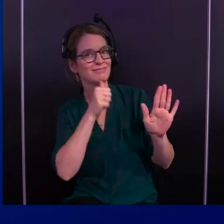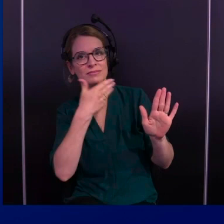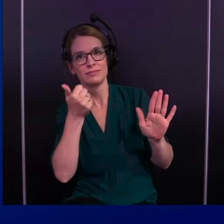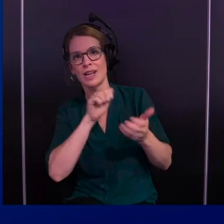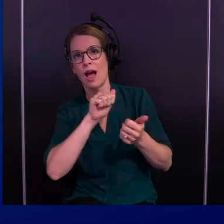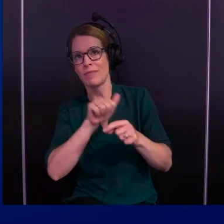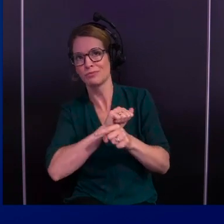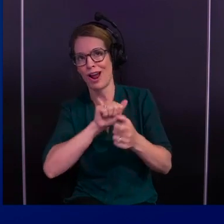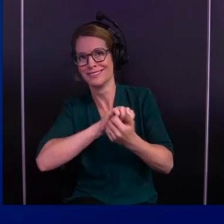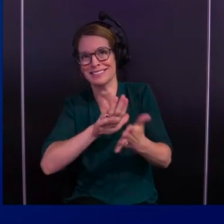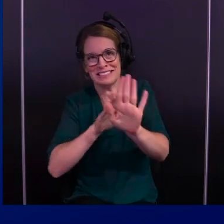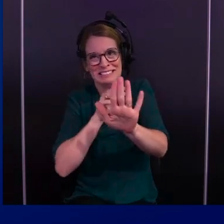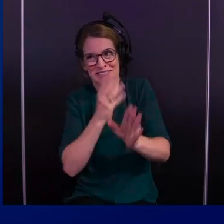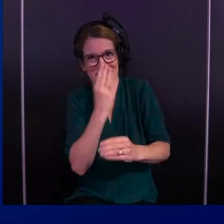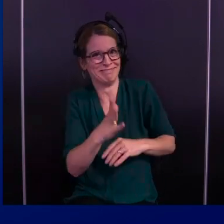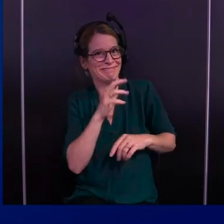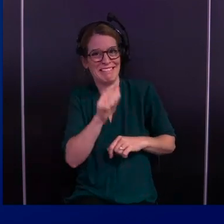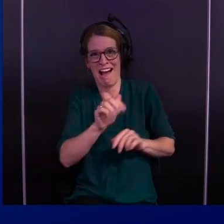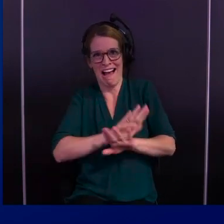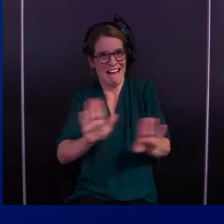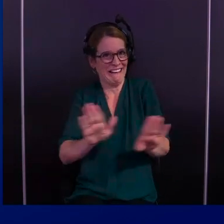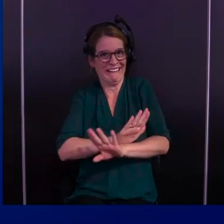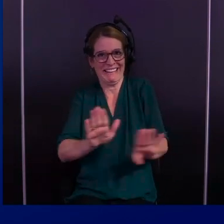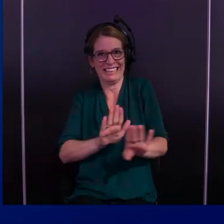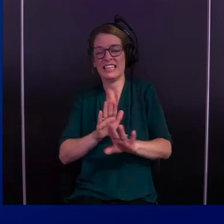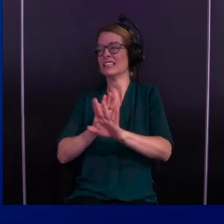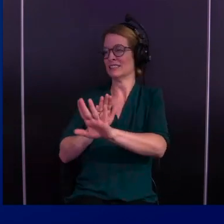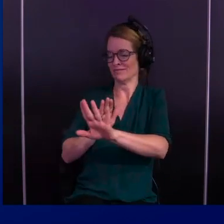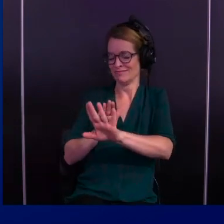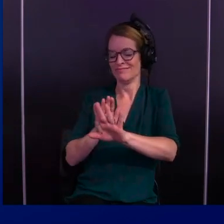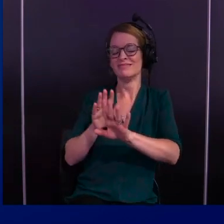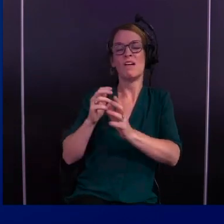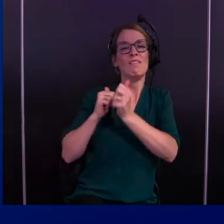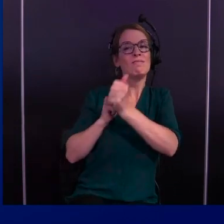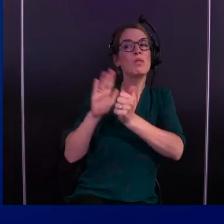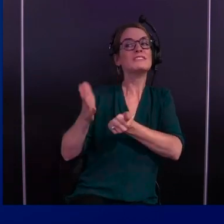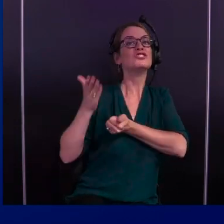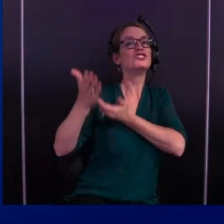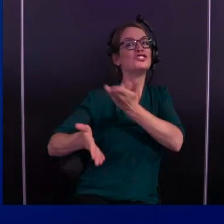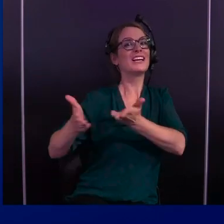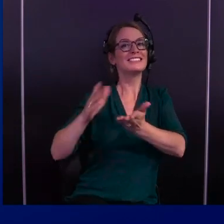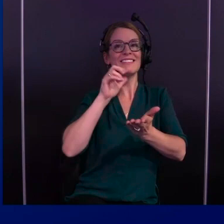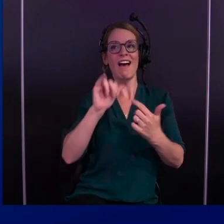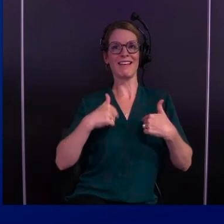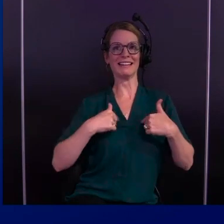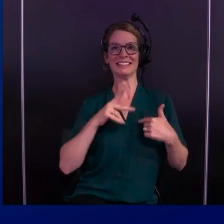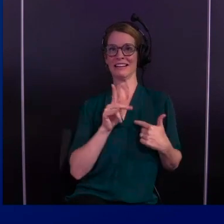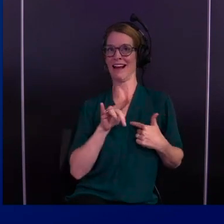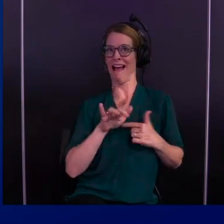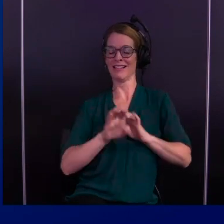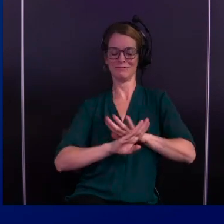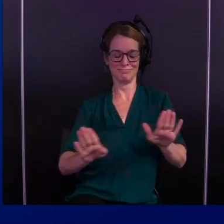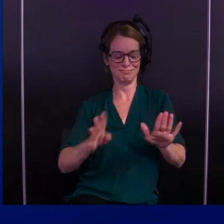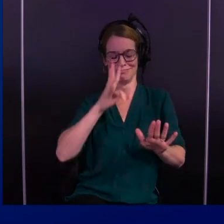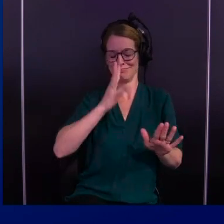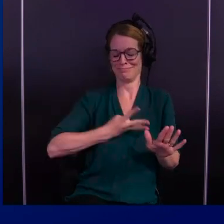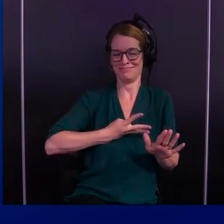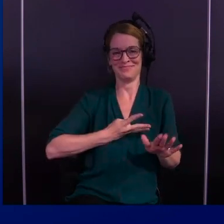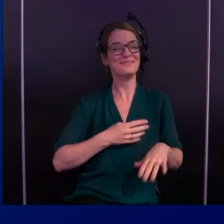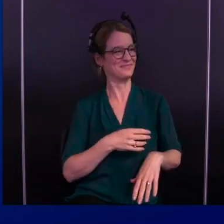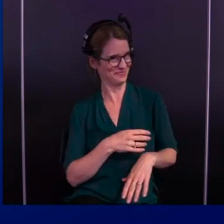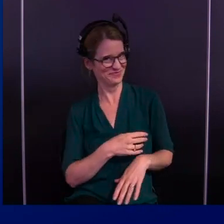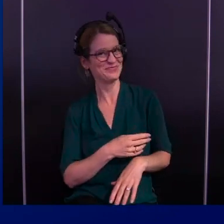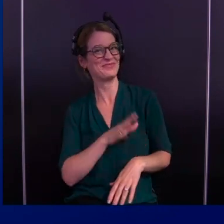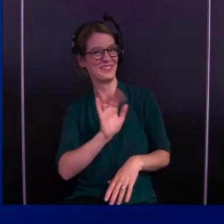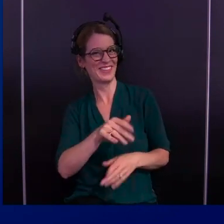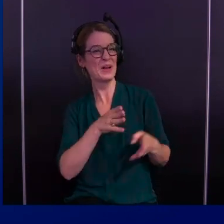who's No, watching. it is not. Yeah. Do as we suggest, not as Kyle Yeah. does. That's for Yeah. sure. Yeah, so that's on the roadmap. I was telling